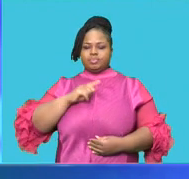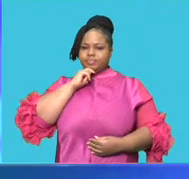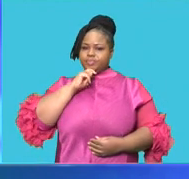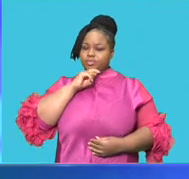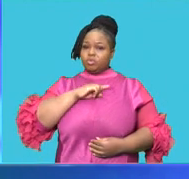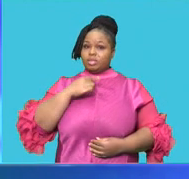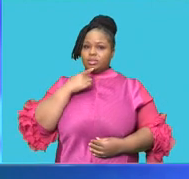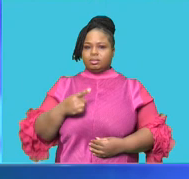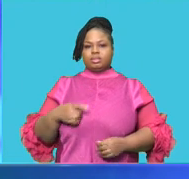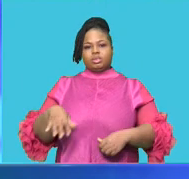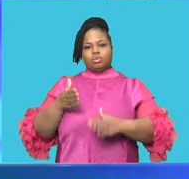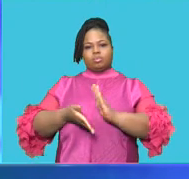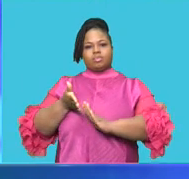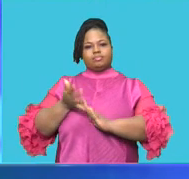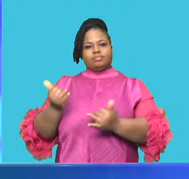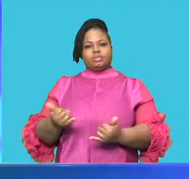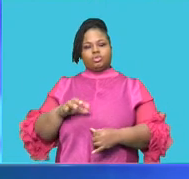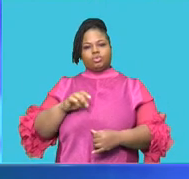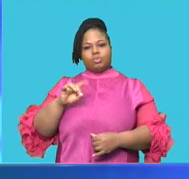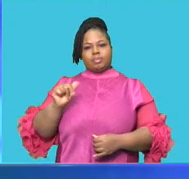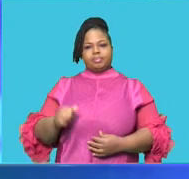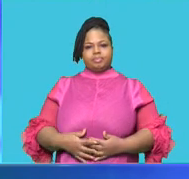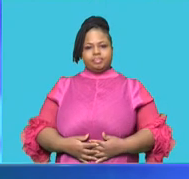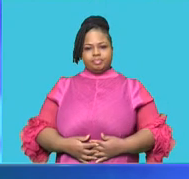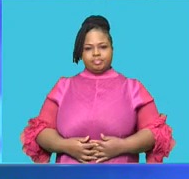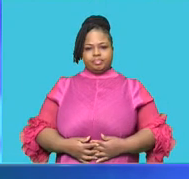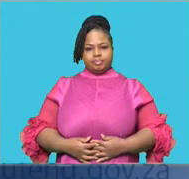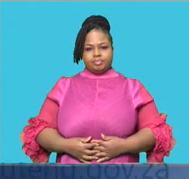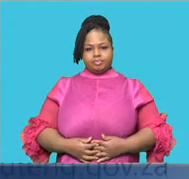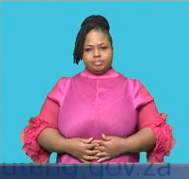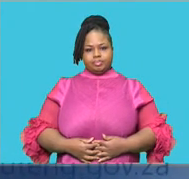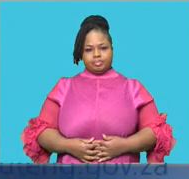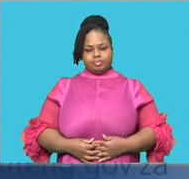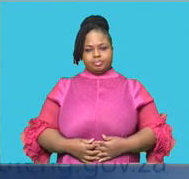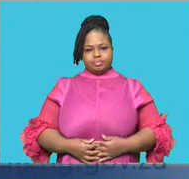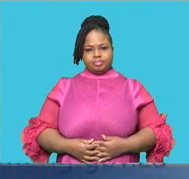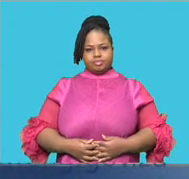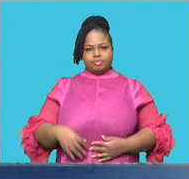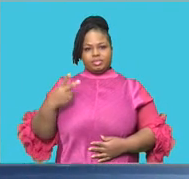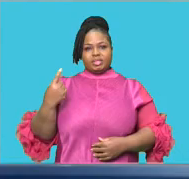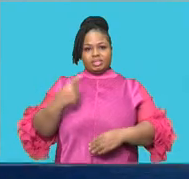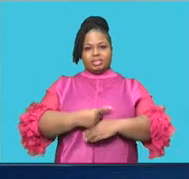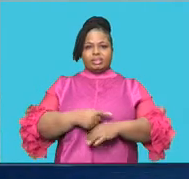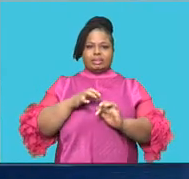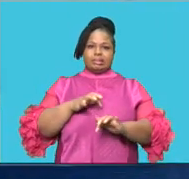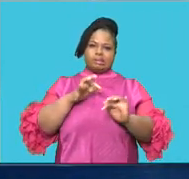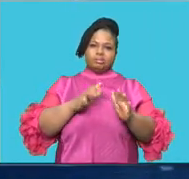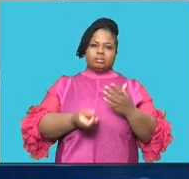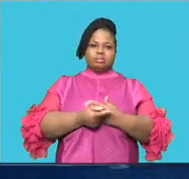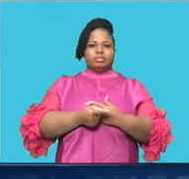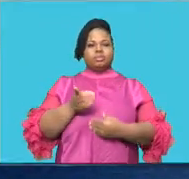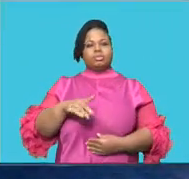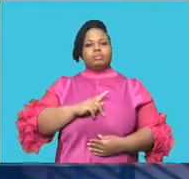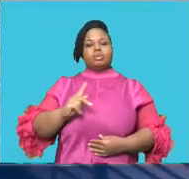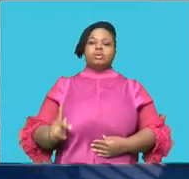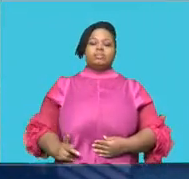zasekuseni kwekwesekwa iqembu le-Operation Dodula. The second day of the strike is spent at the